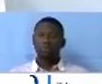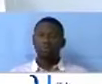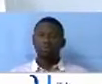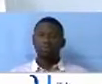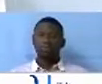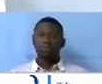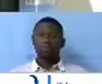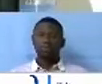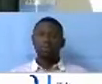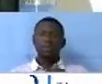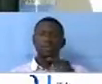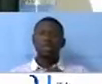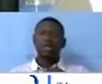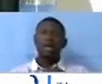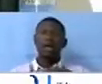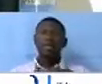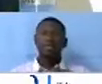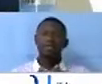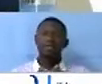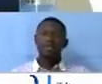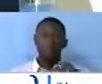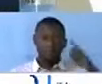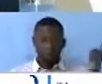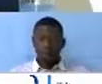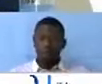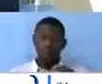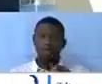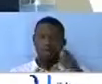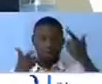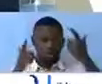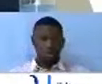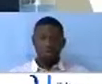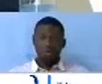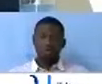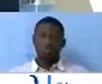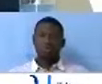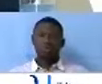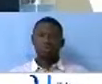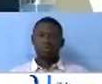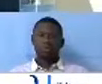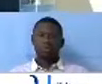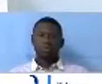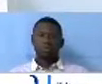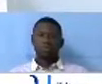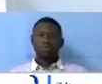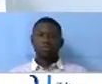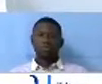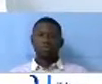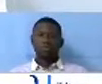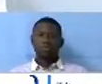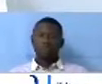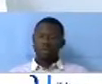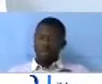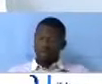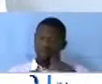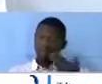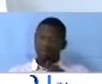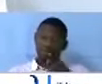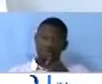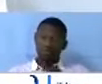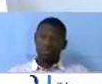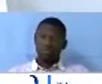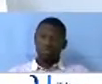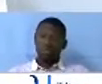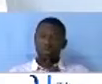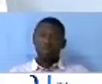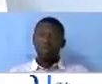It is an act that is punishable by law. Lolu jef la bo xamne laaj na yari lu wax. From you, that it was criminal. Or you